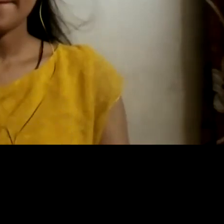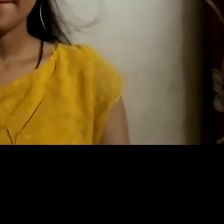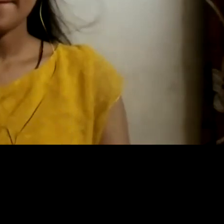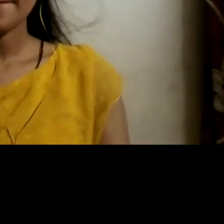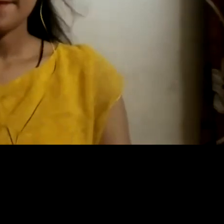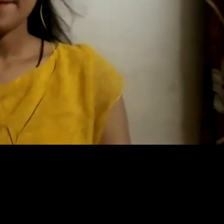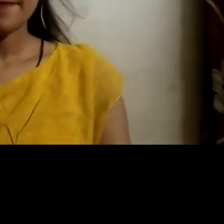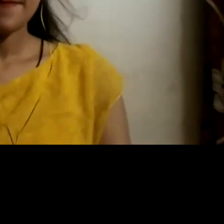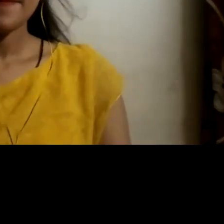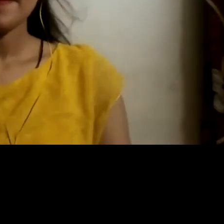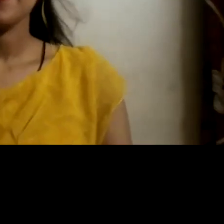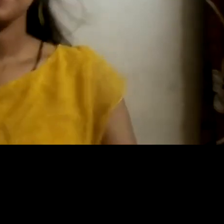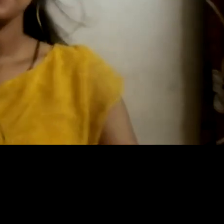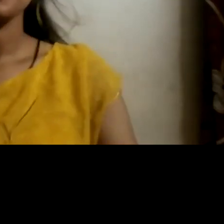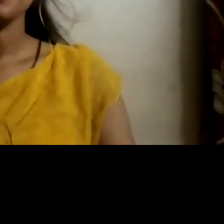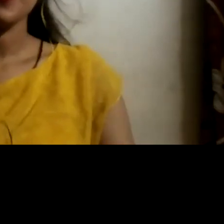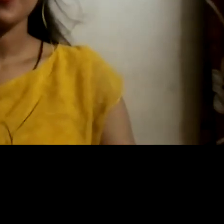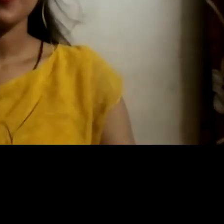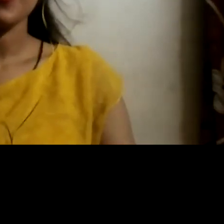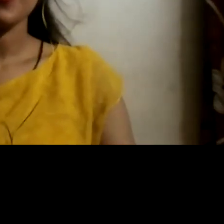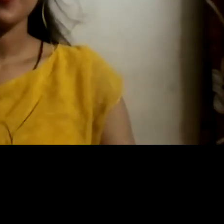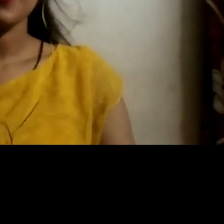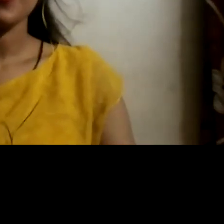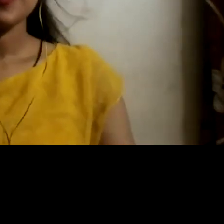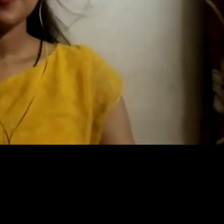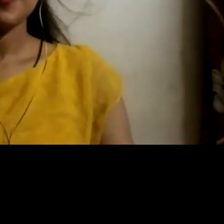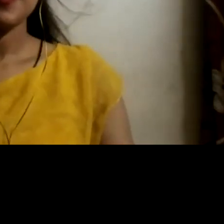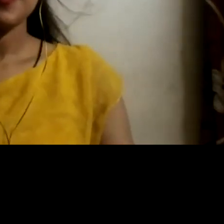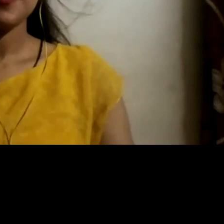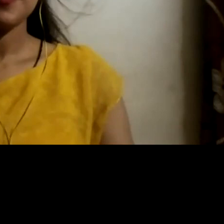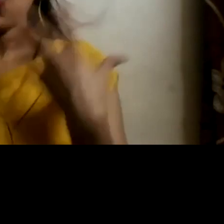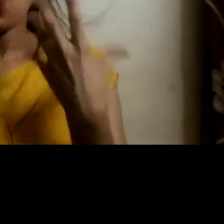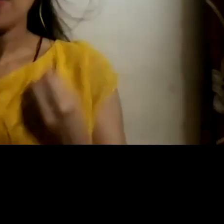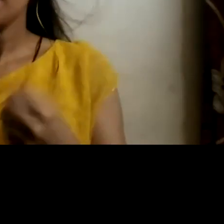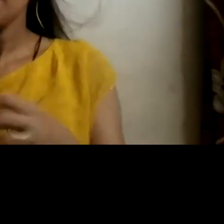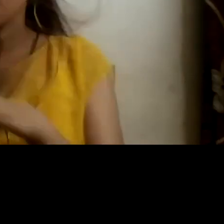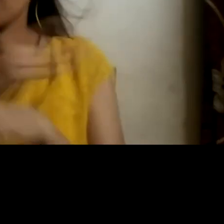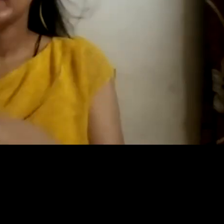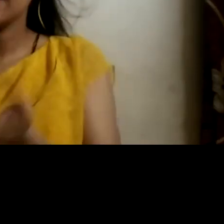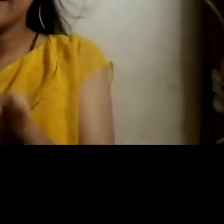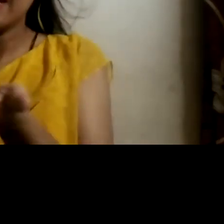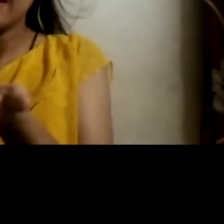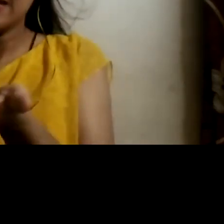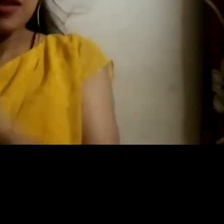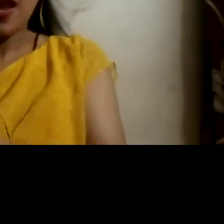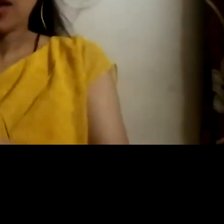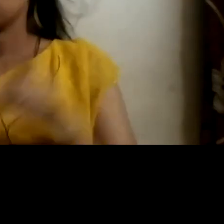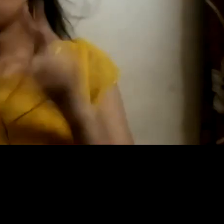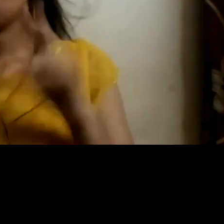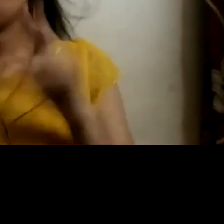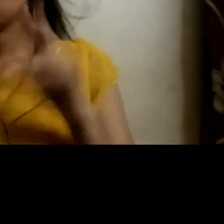And the second thing is, I would wish, since I say this is not a lecture, this is a